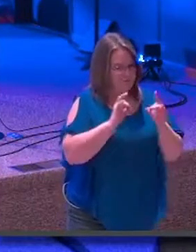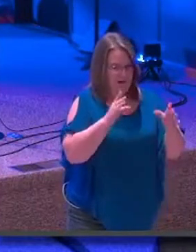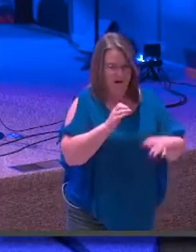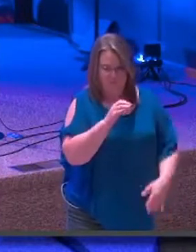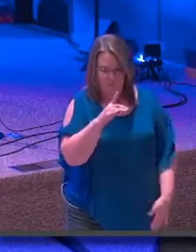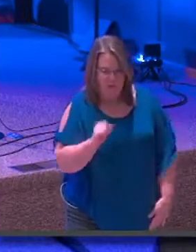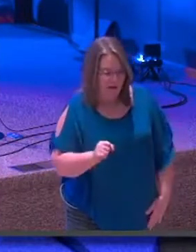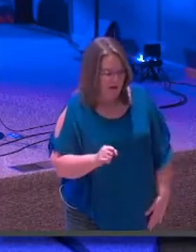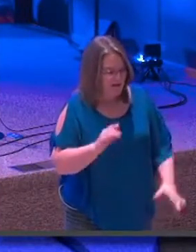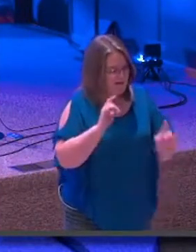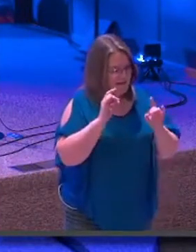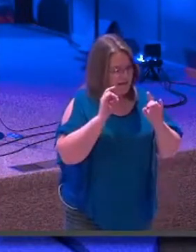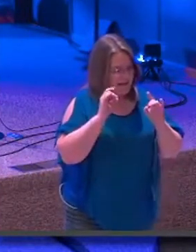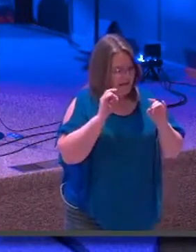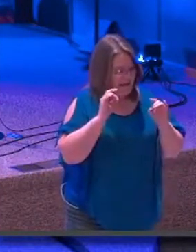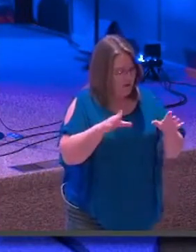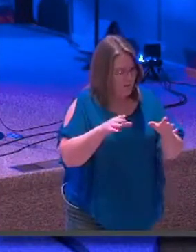terrible geography.